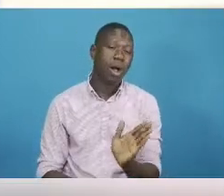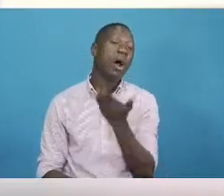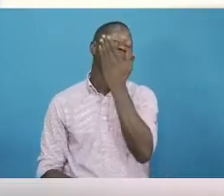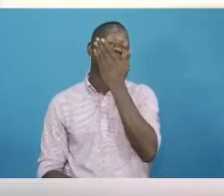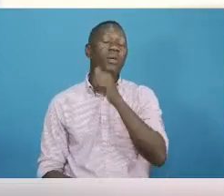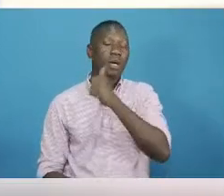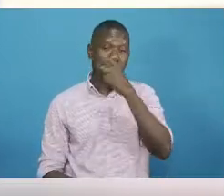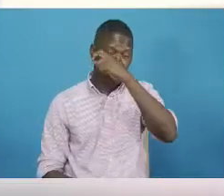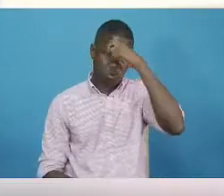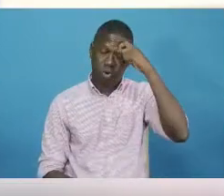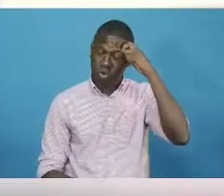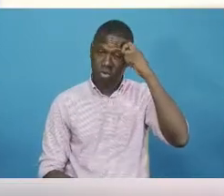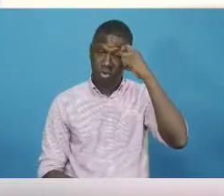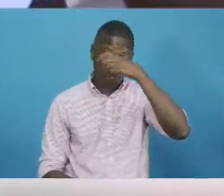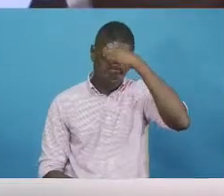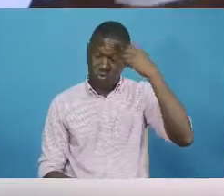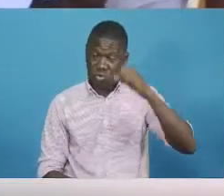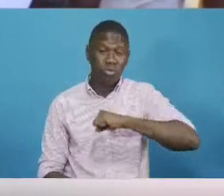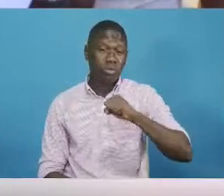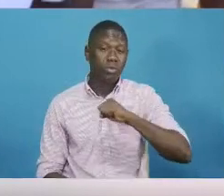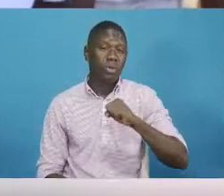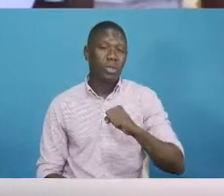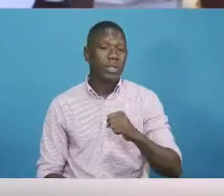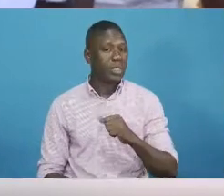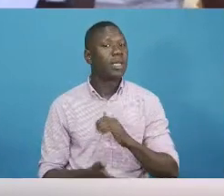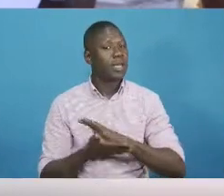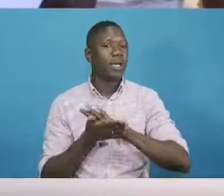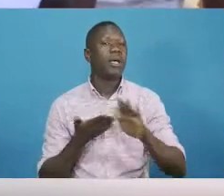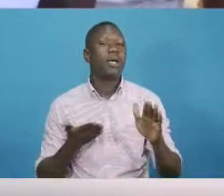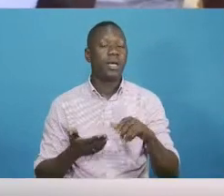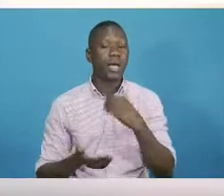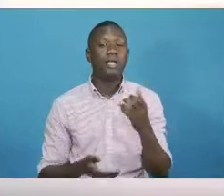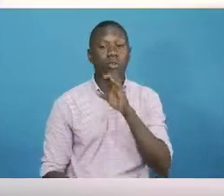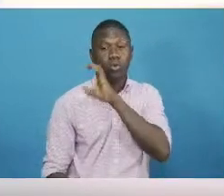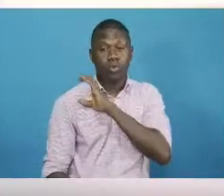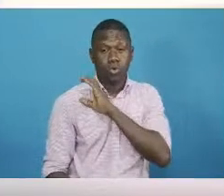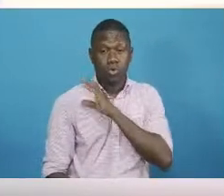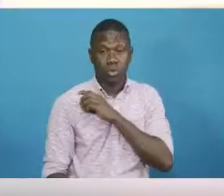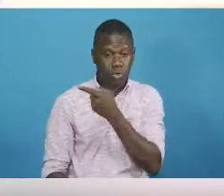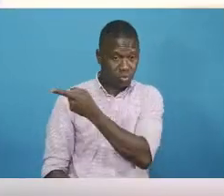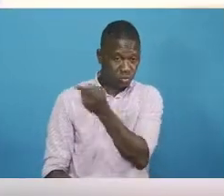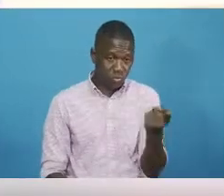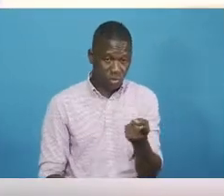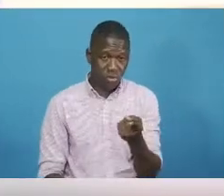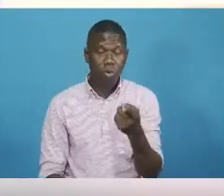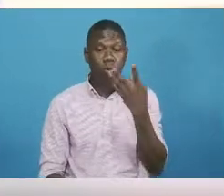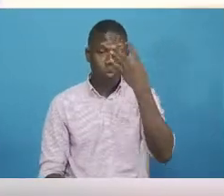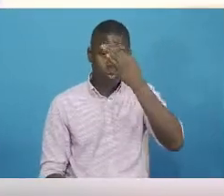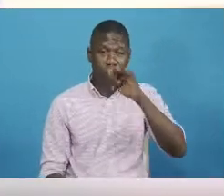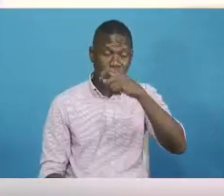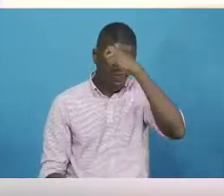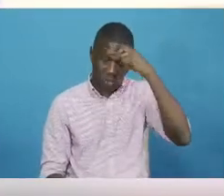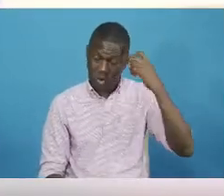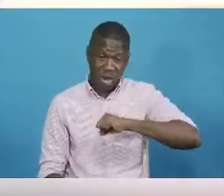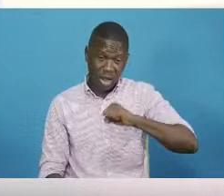Liggéey rek mo wóor. And as coaches, if you work the way you should,